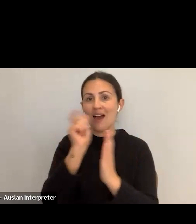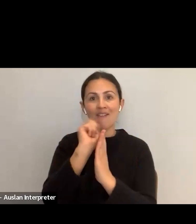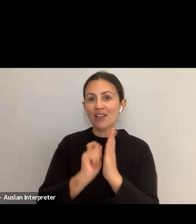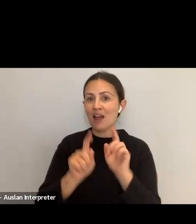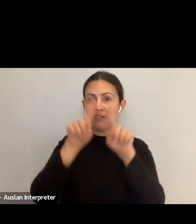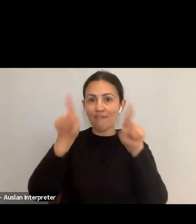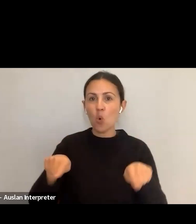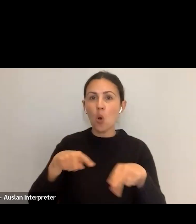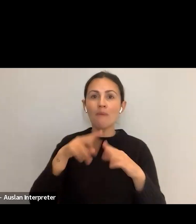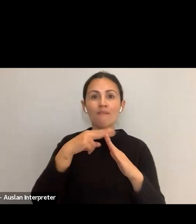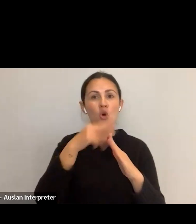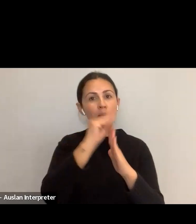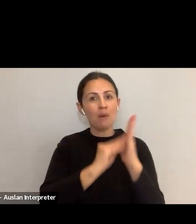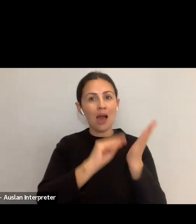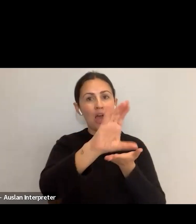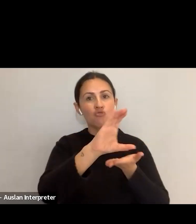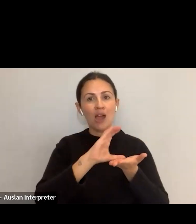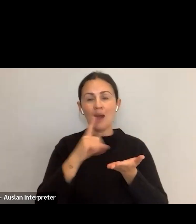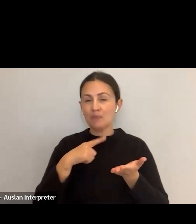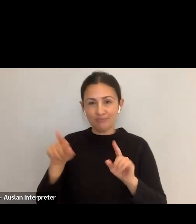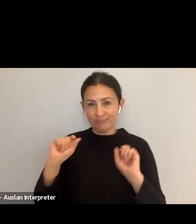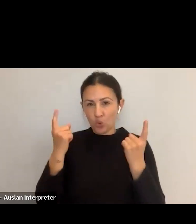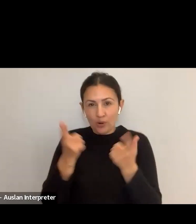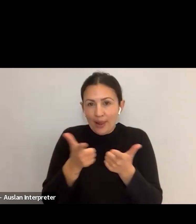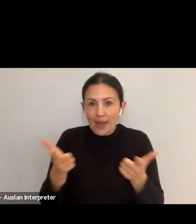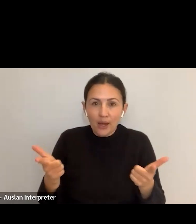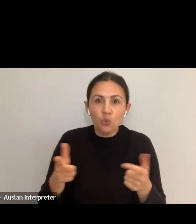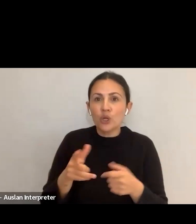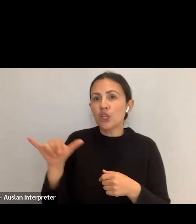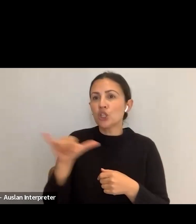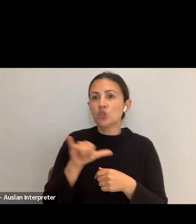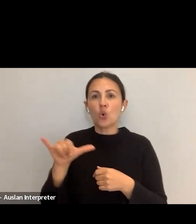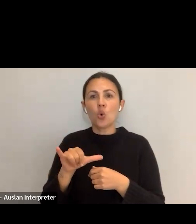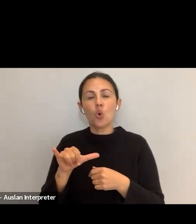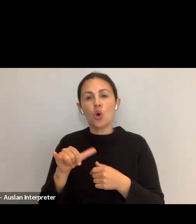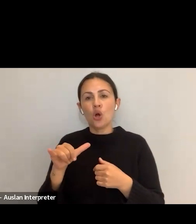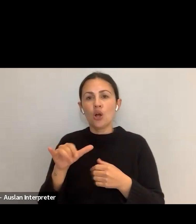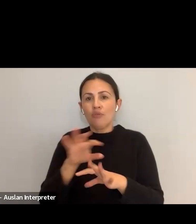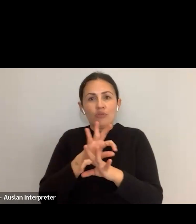you will fill it out wrong. You won't necessarily provide the right objective / aim